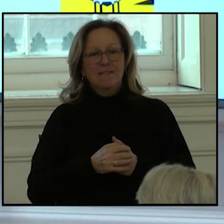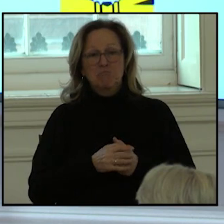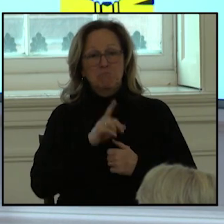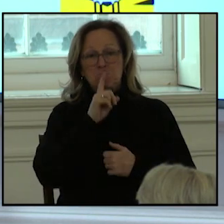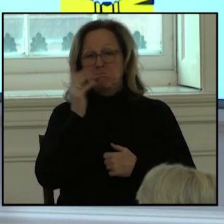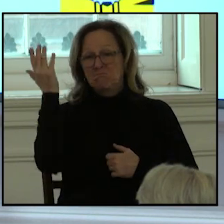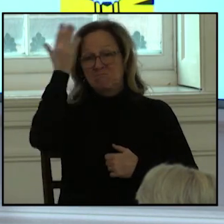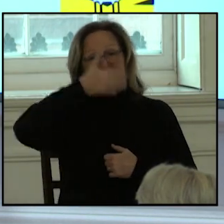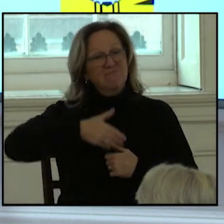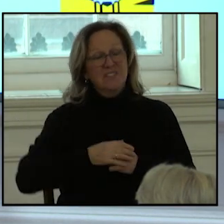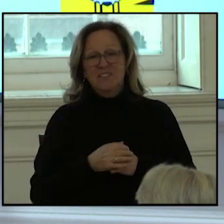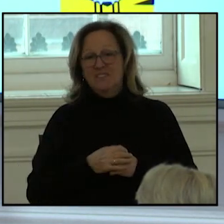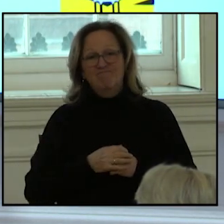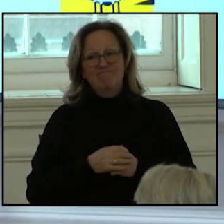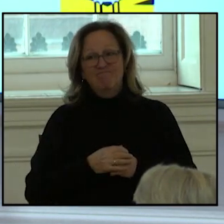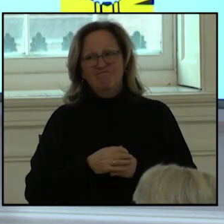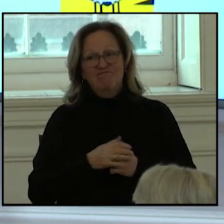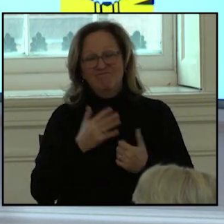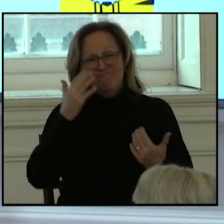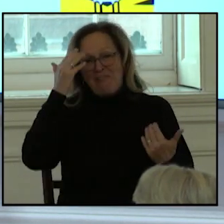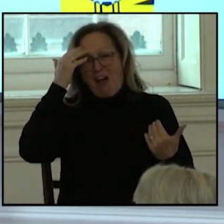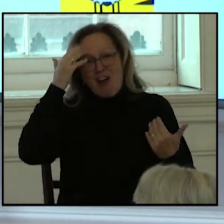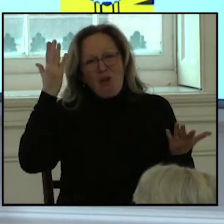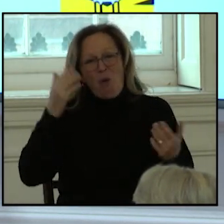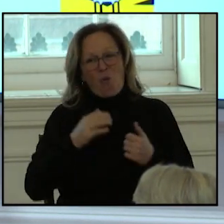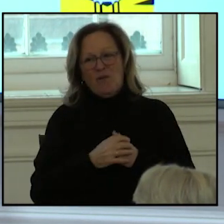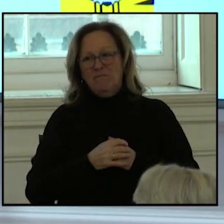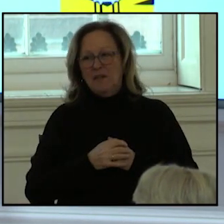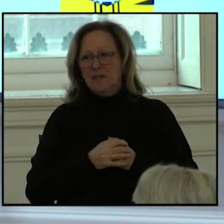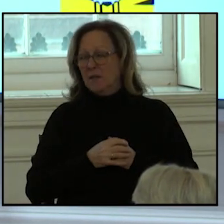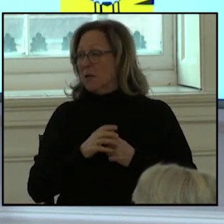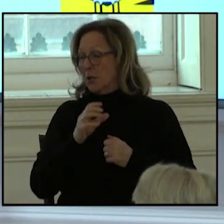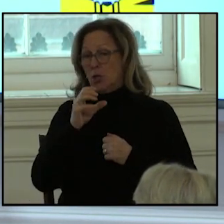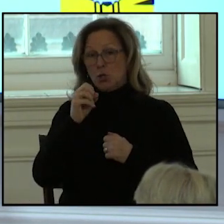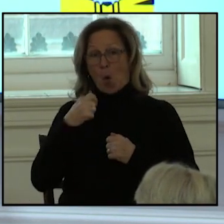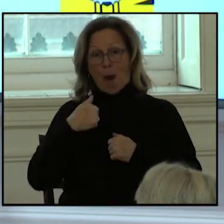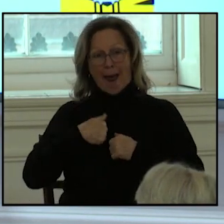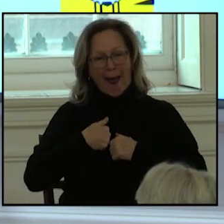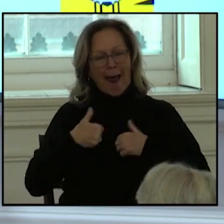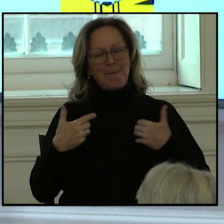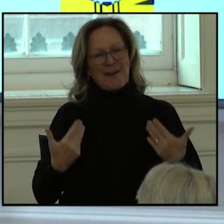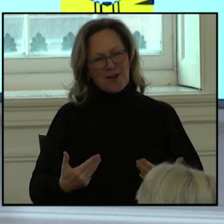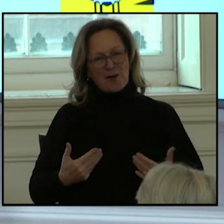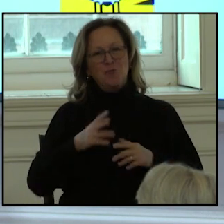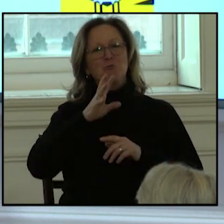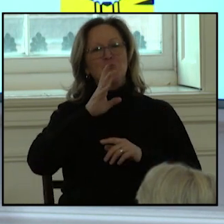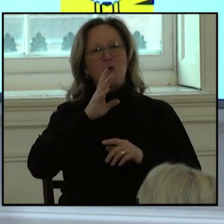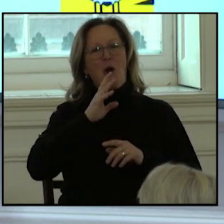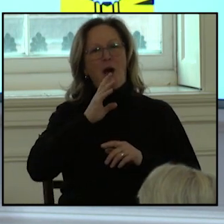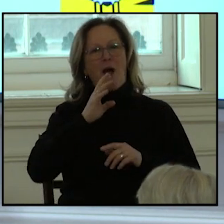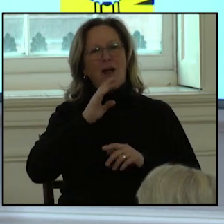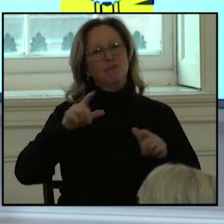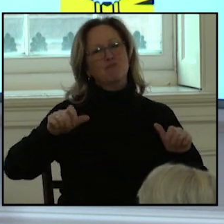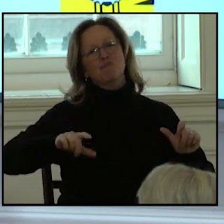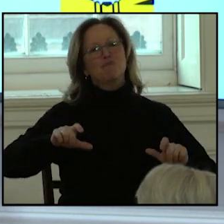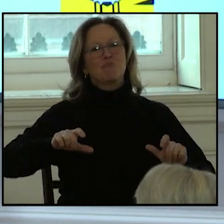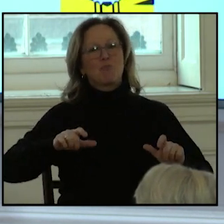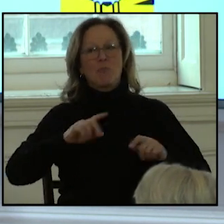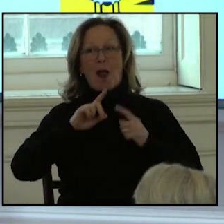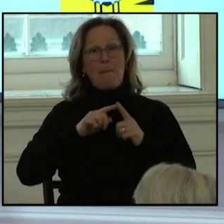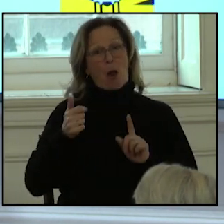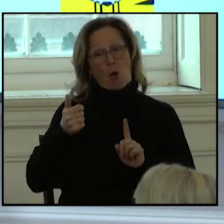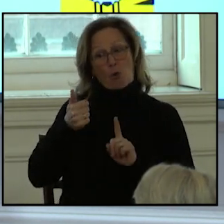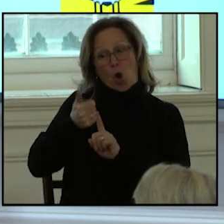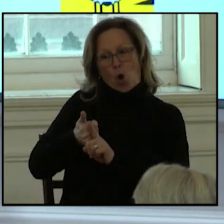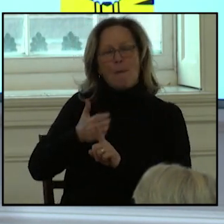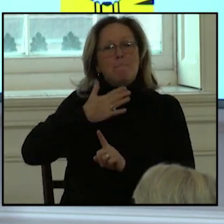is unknown. And so, I'm here to talk about her as my ancestor,